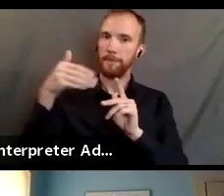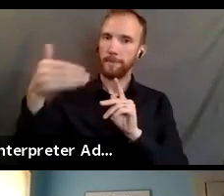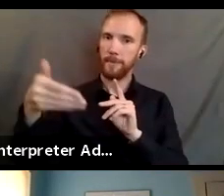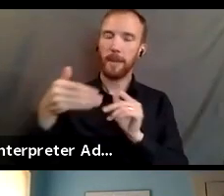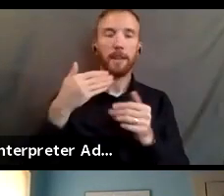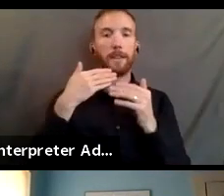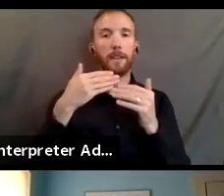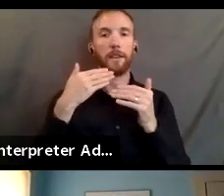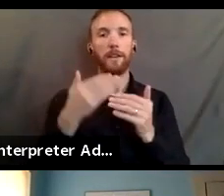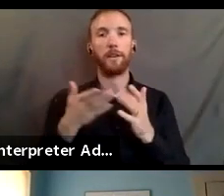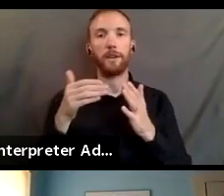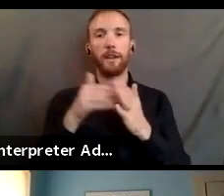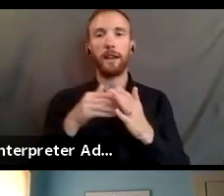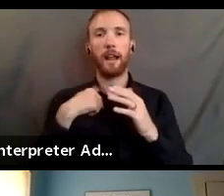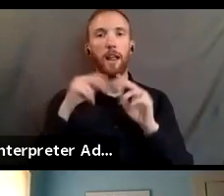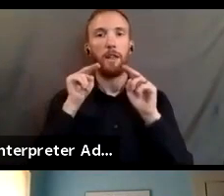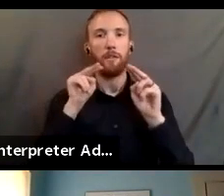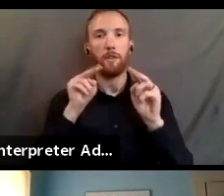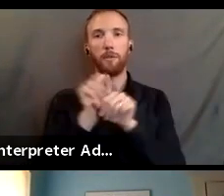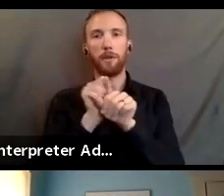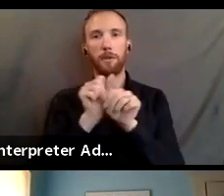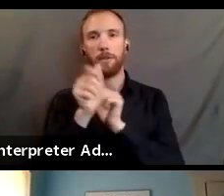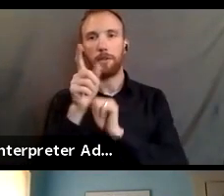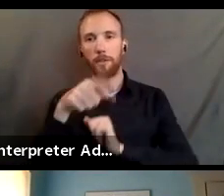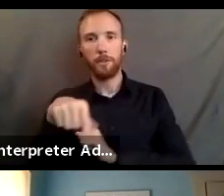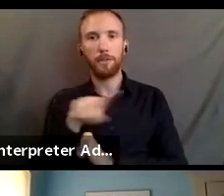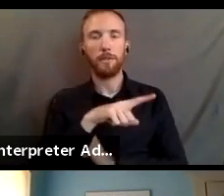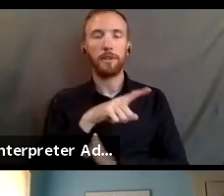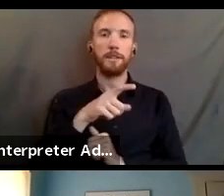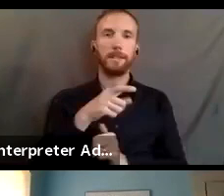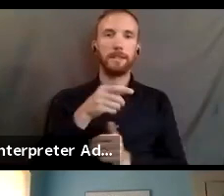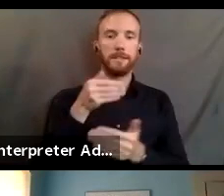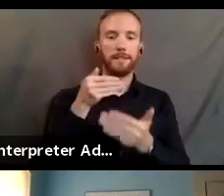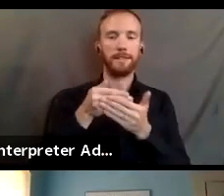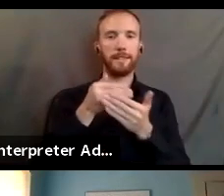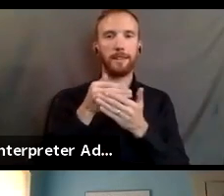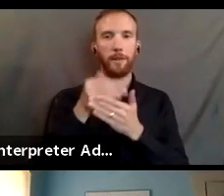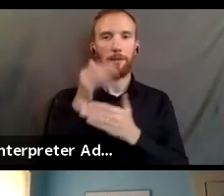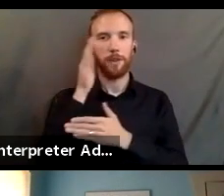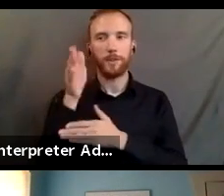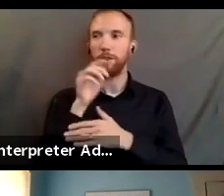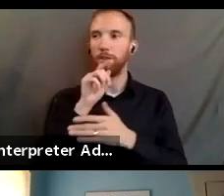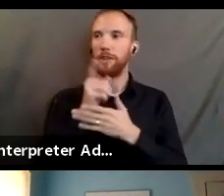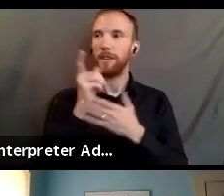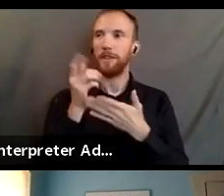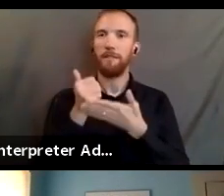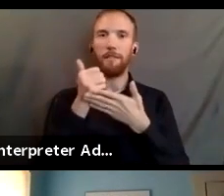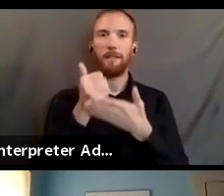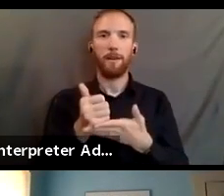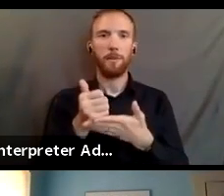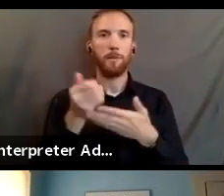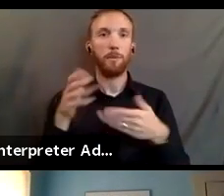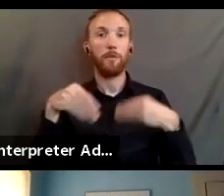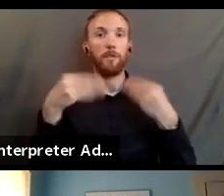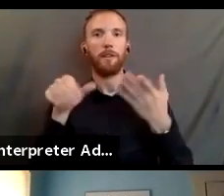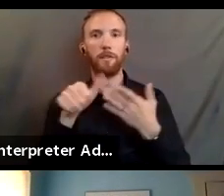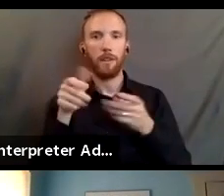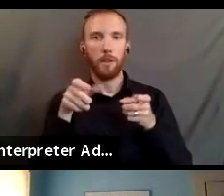forward to working with all of you all in the next in the near future to bring similar opportunities to those who need